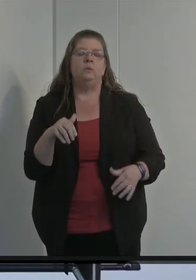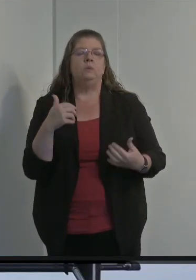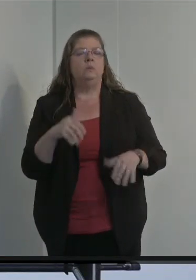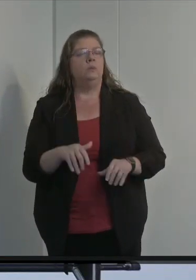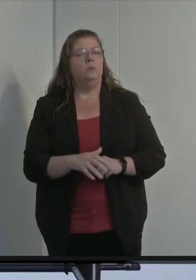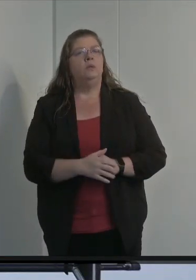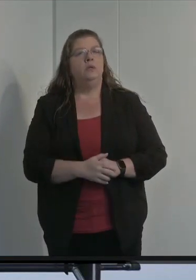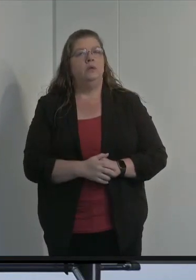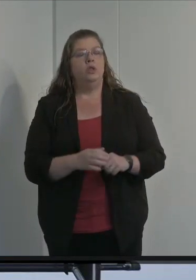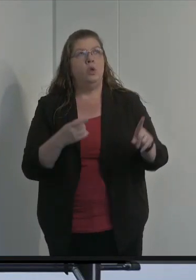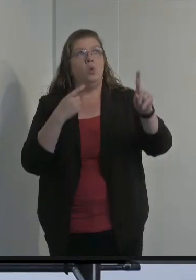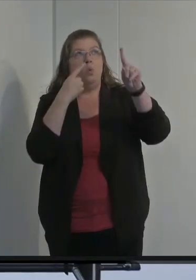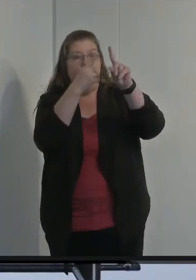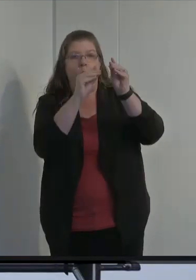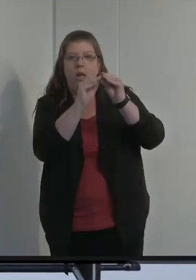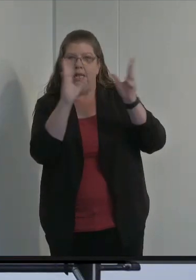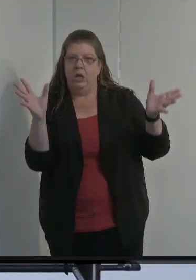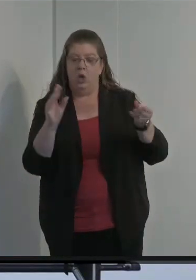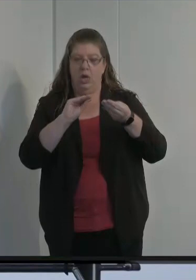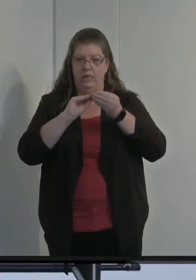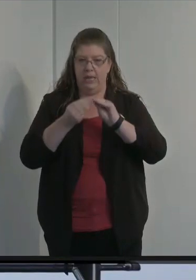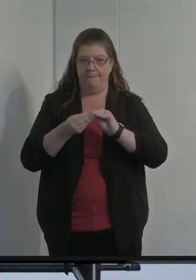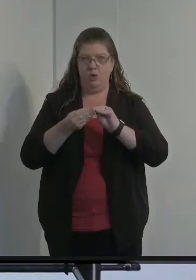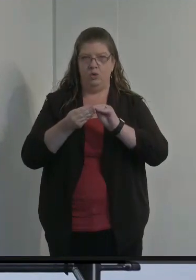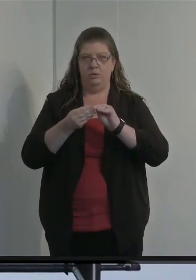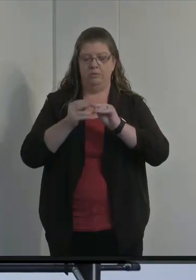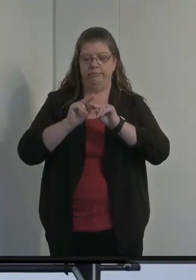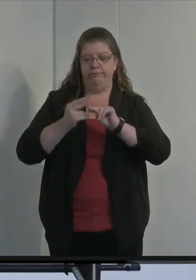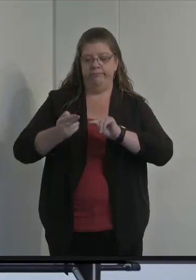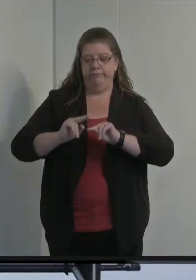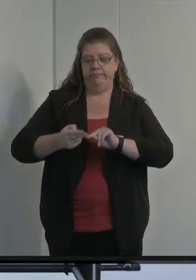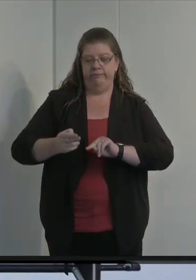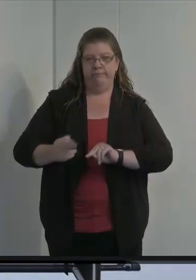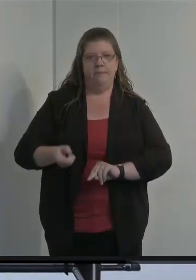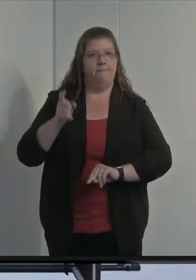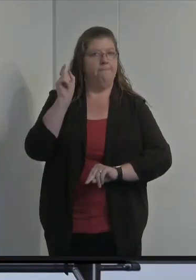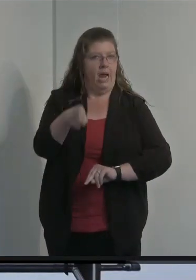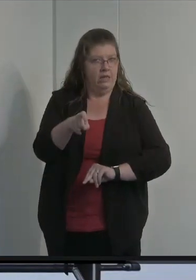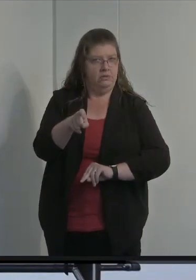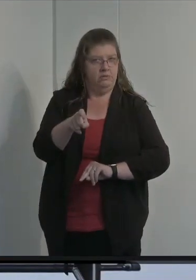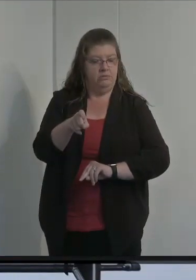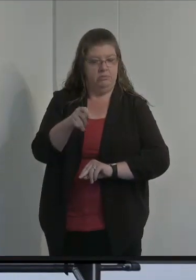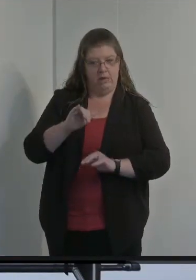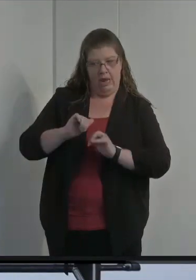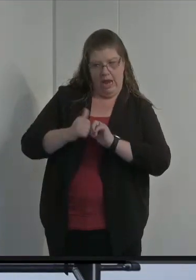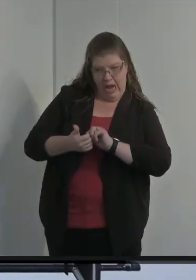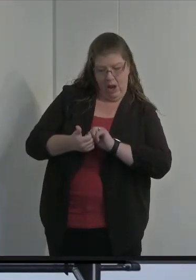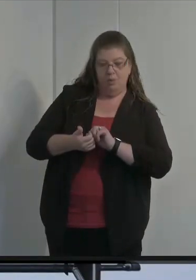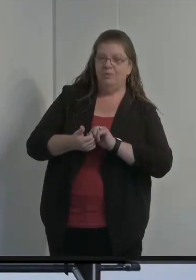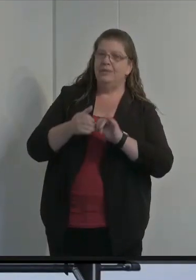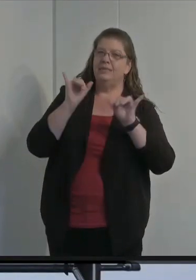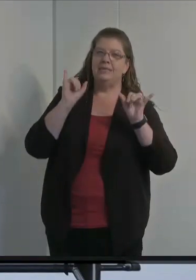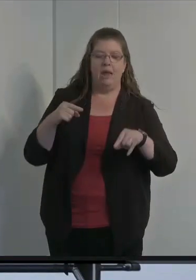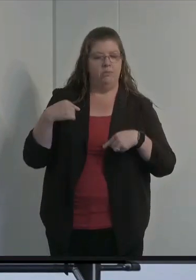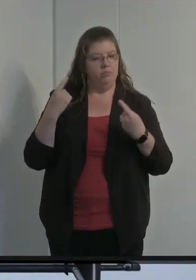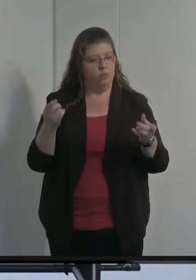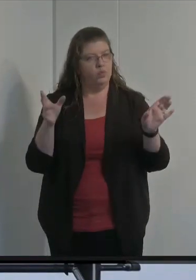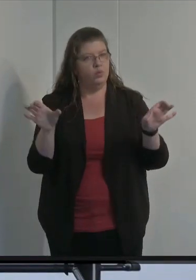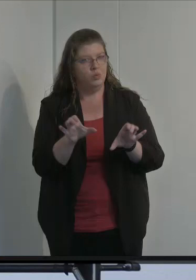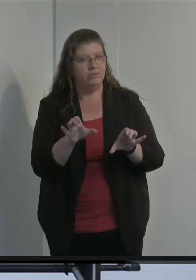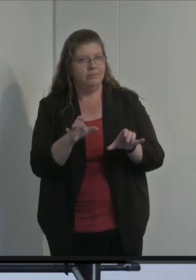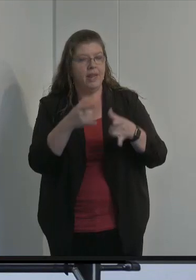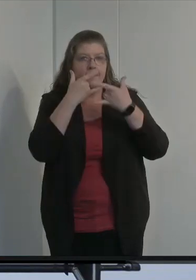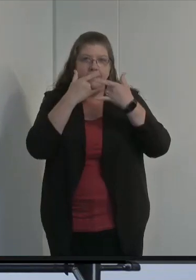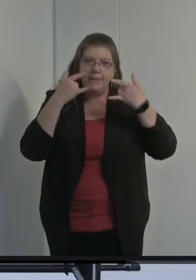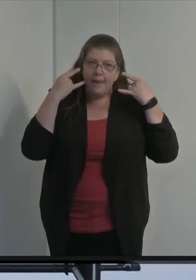clear. We must reduce the number of cases. The strategy to reach our shared goal remains the same. Wear a